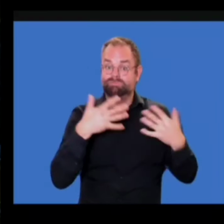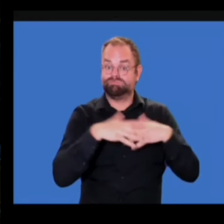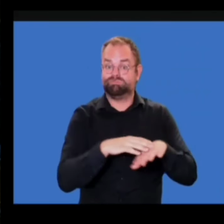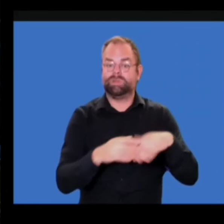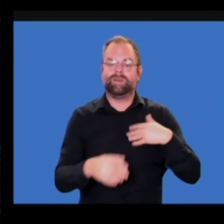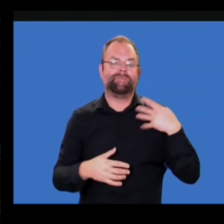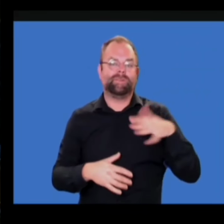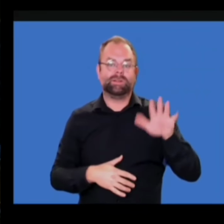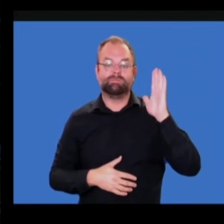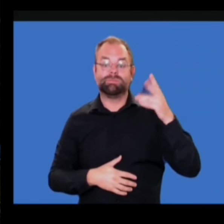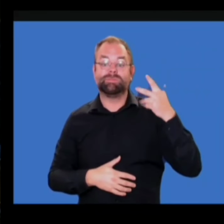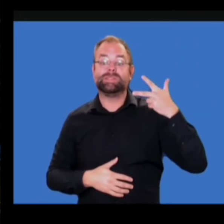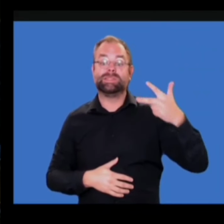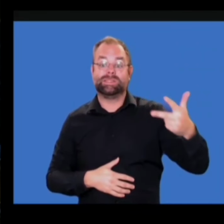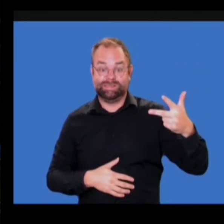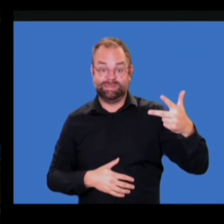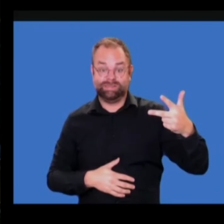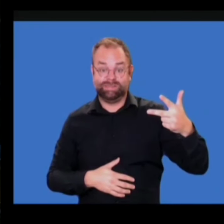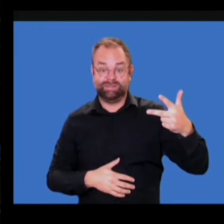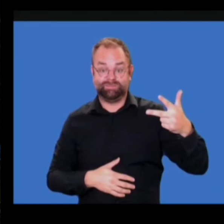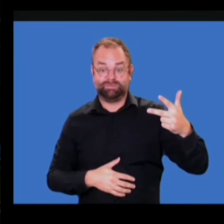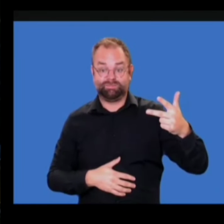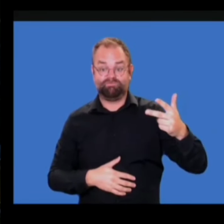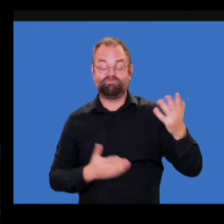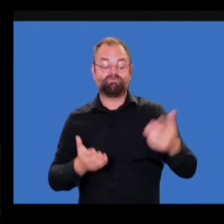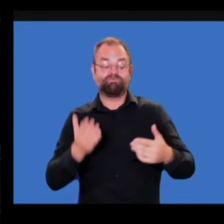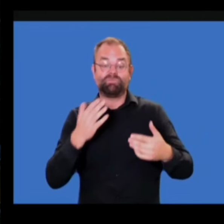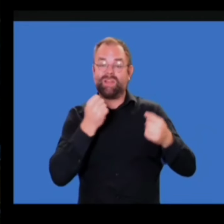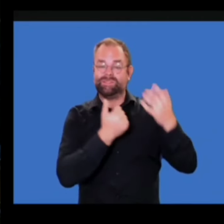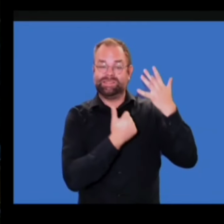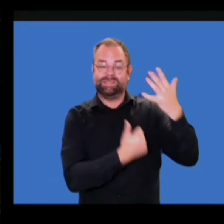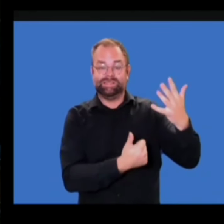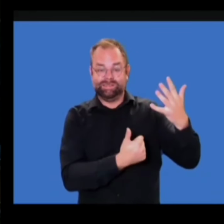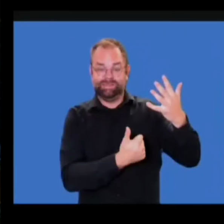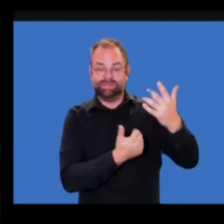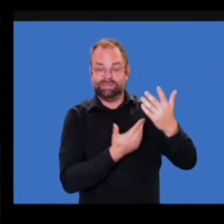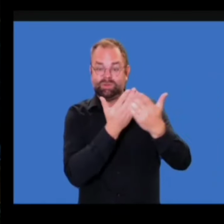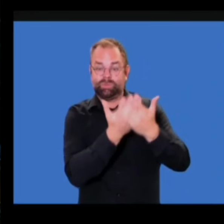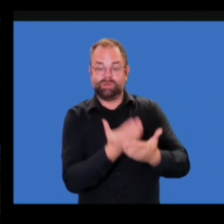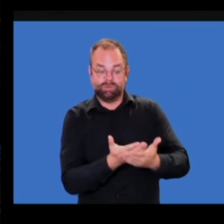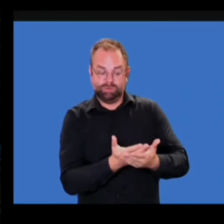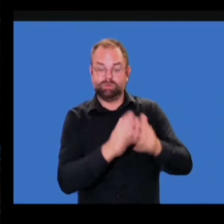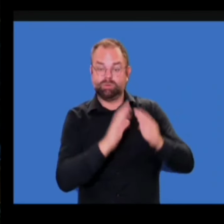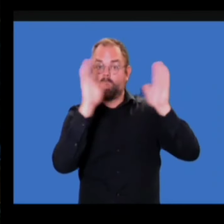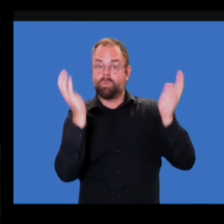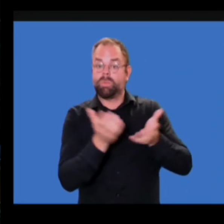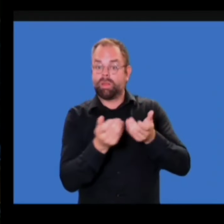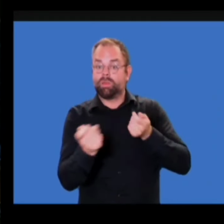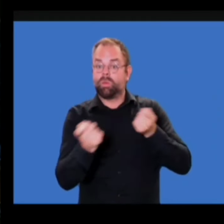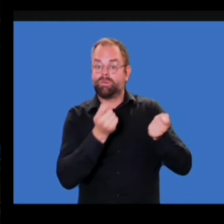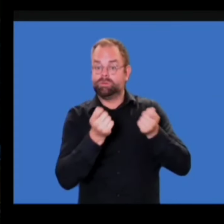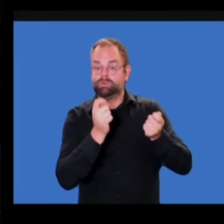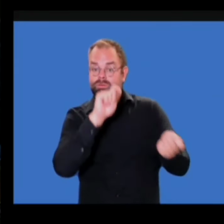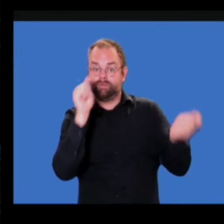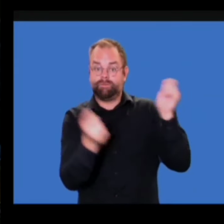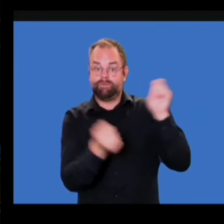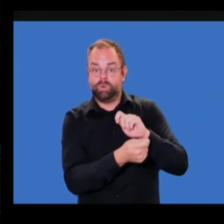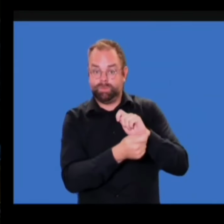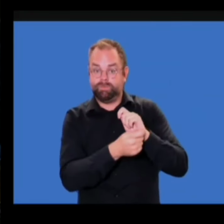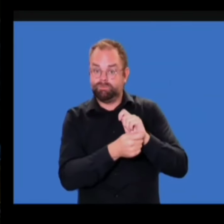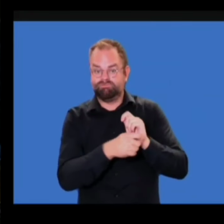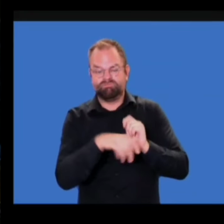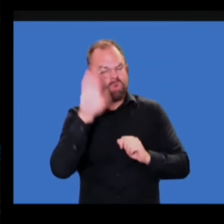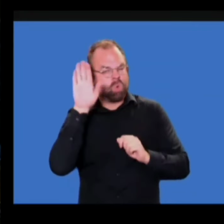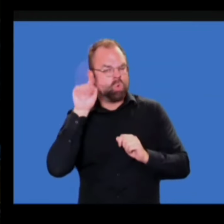representation of underrepresented regions and permanent seats for Africa, the